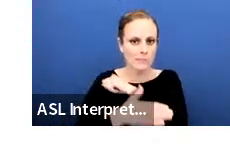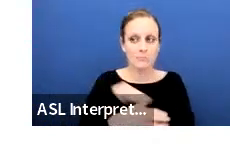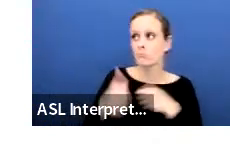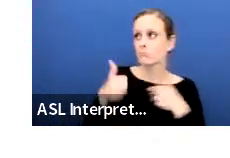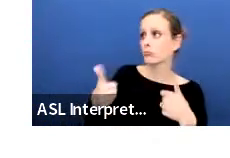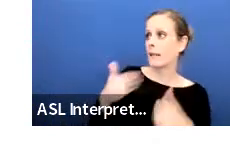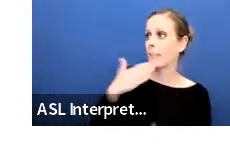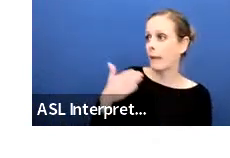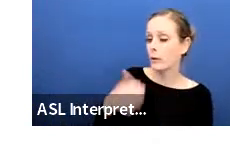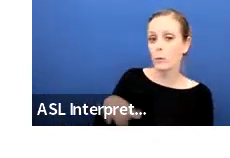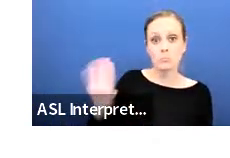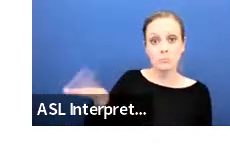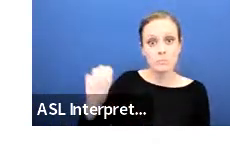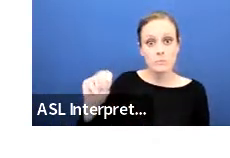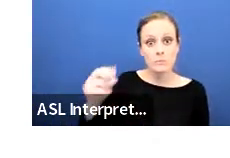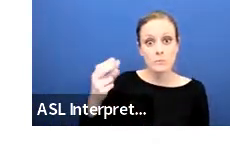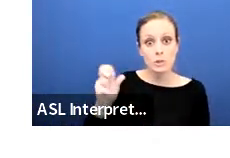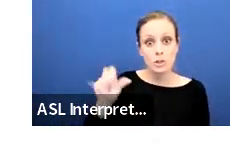Hey, Shay, are you with us?